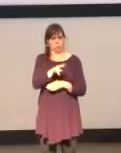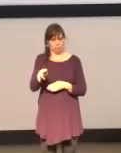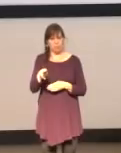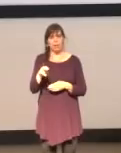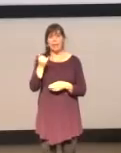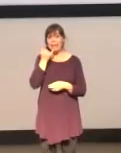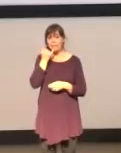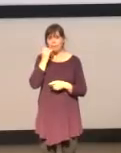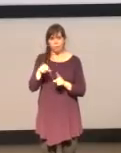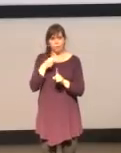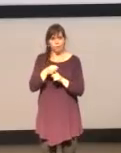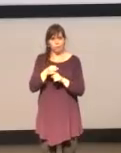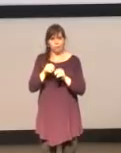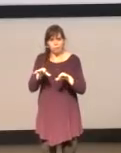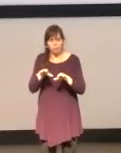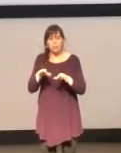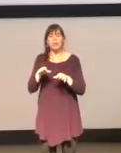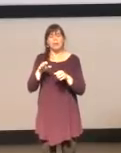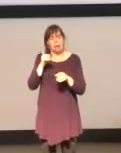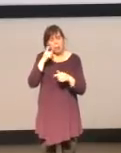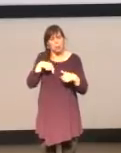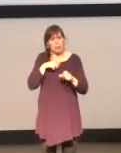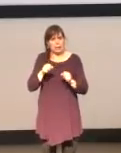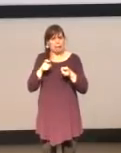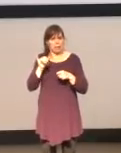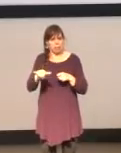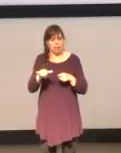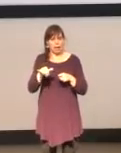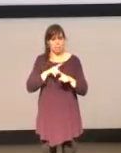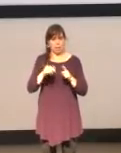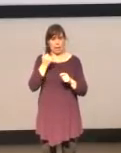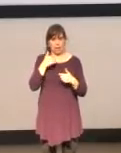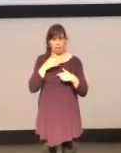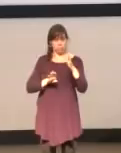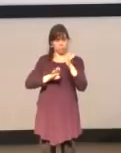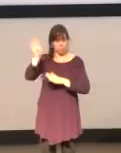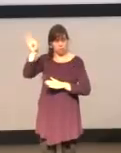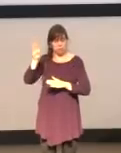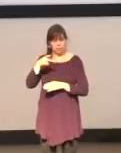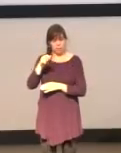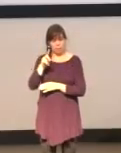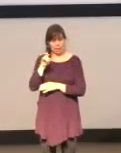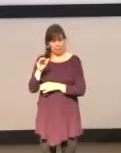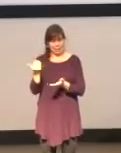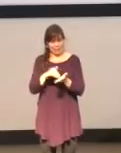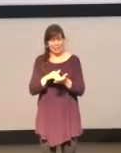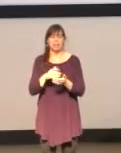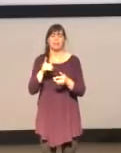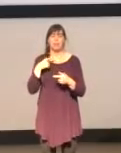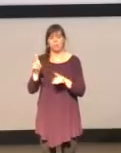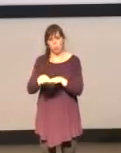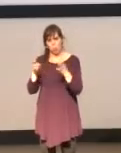acute cluster, we can probably handle that. But then if we have a resurgent pandemic, then we will have to open the